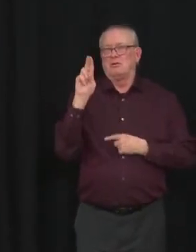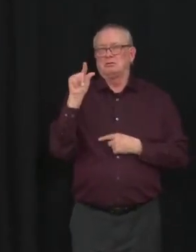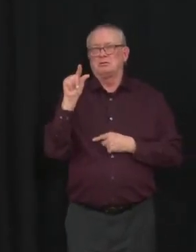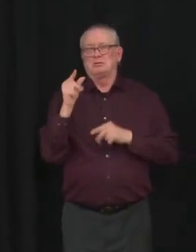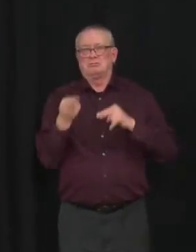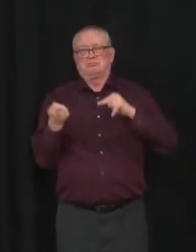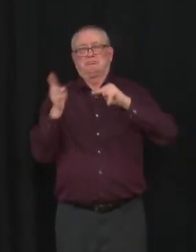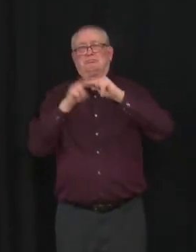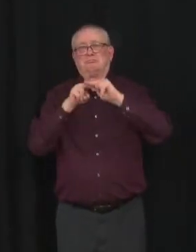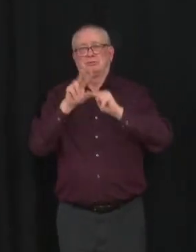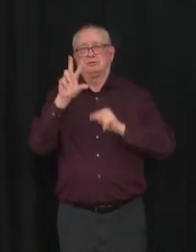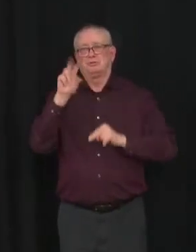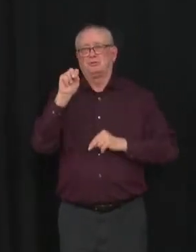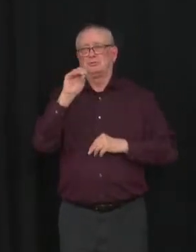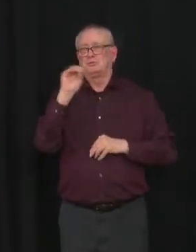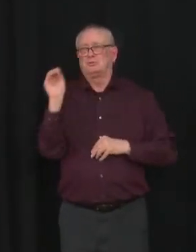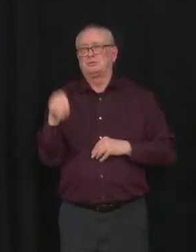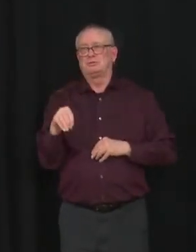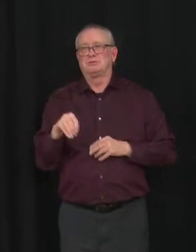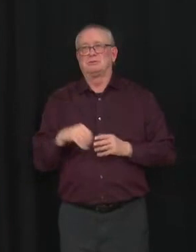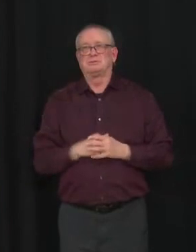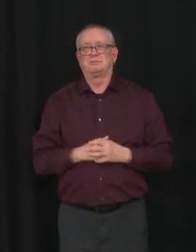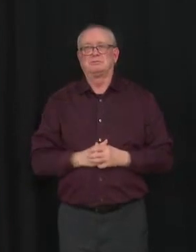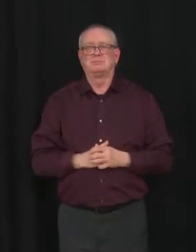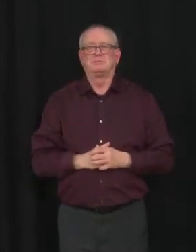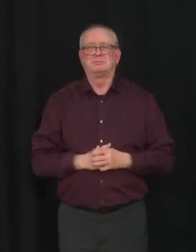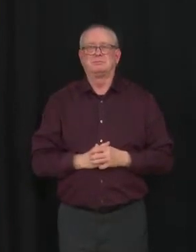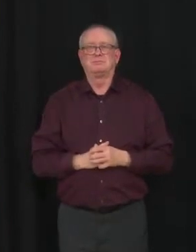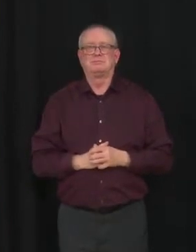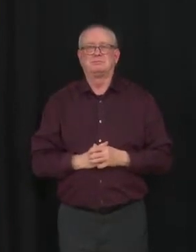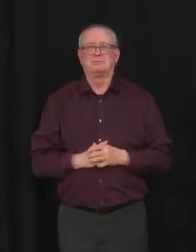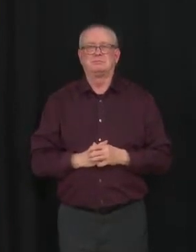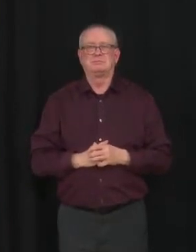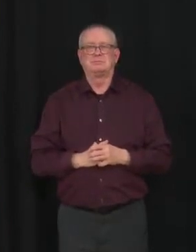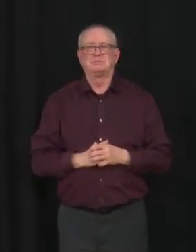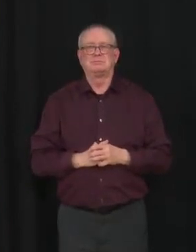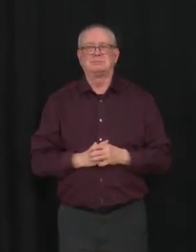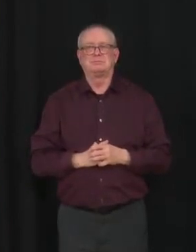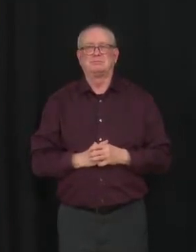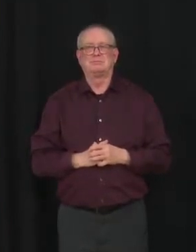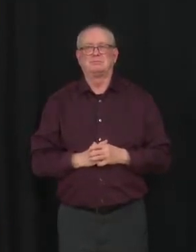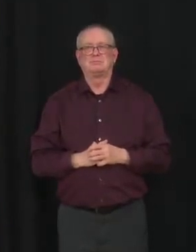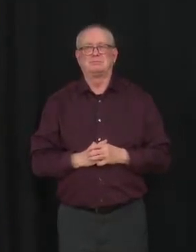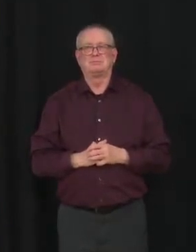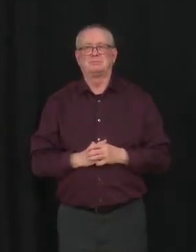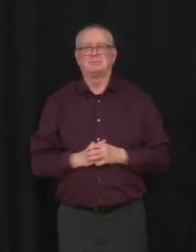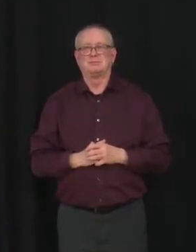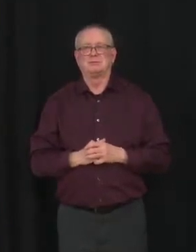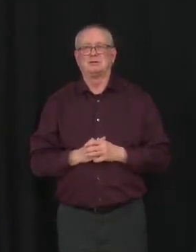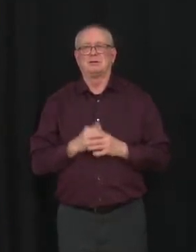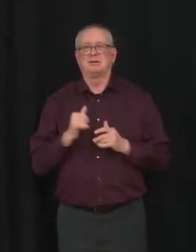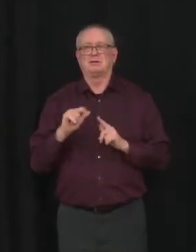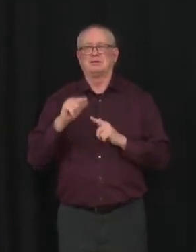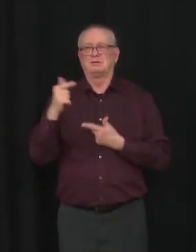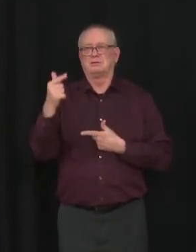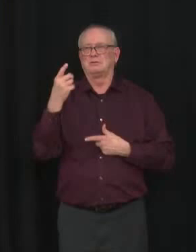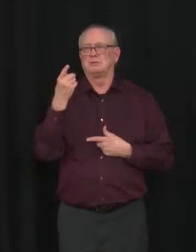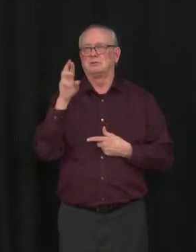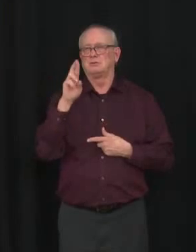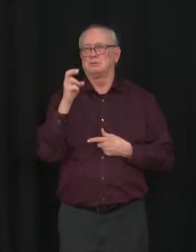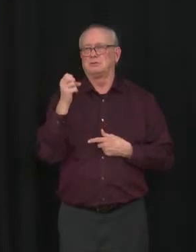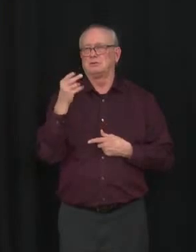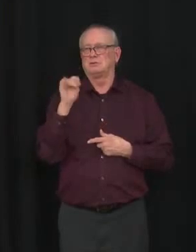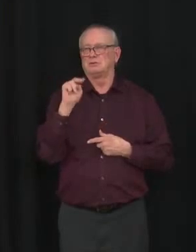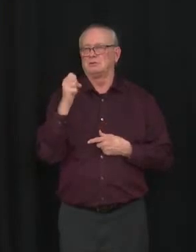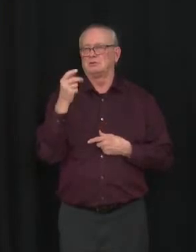Tyler? Yeah, kind of unrelated actually, and probably for Dr. Hinshaw. You've mentioned masks and people wearing,